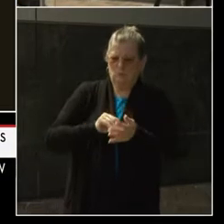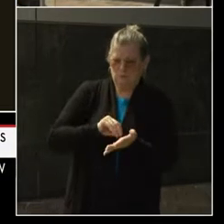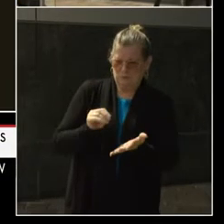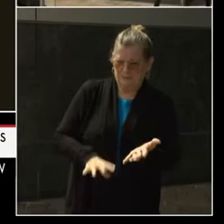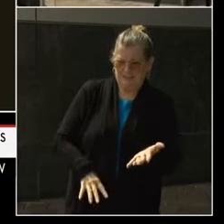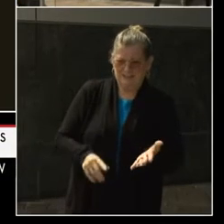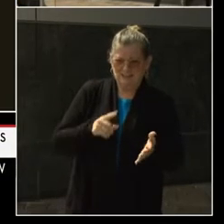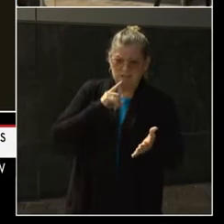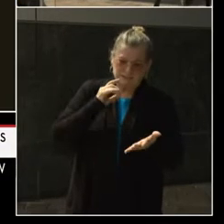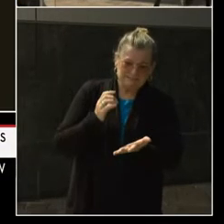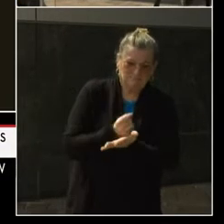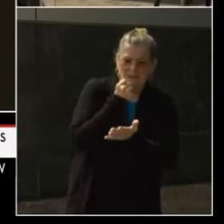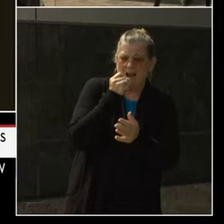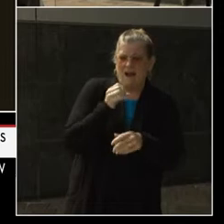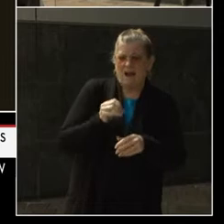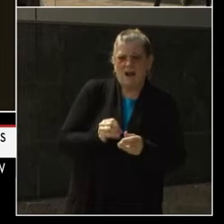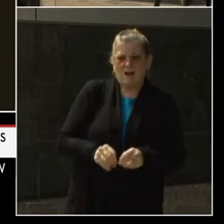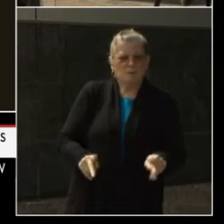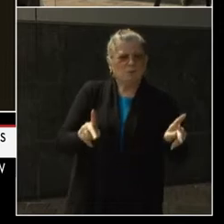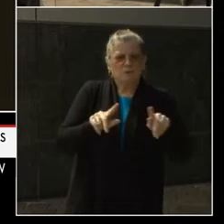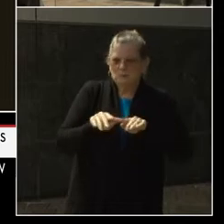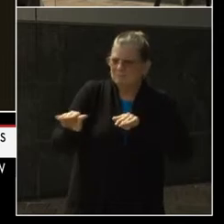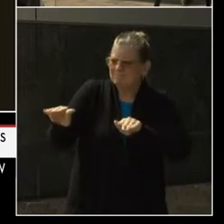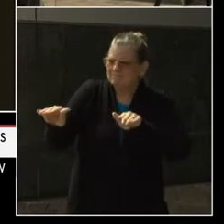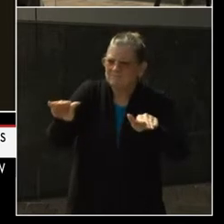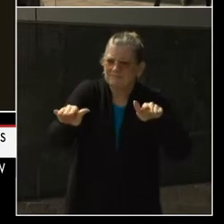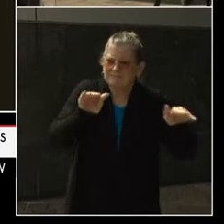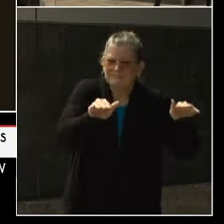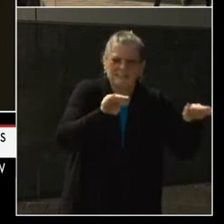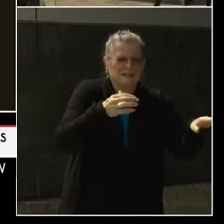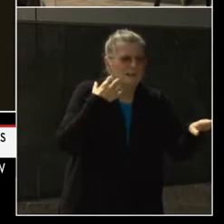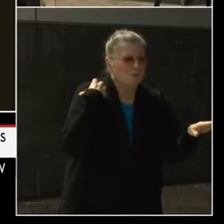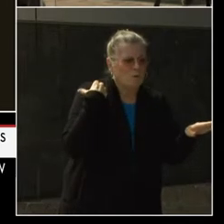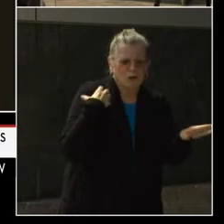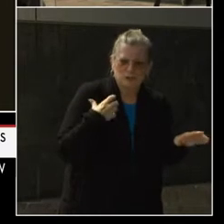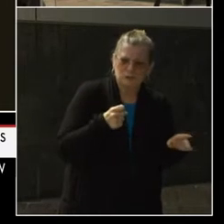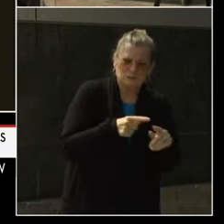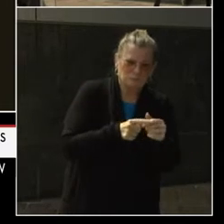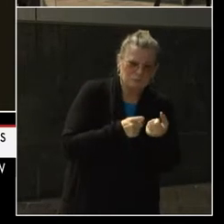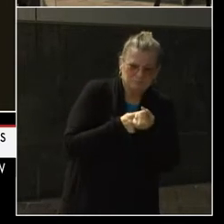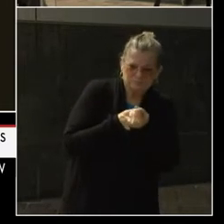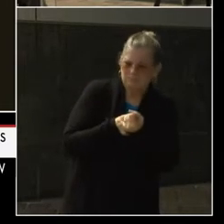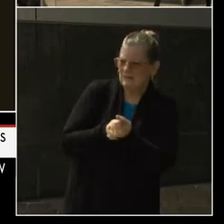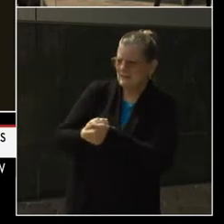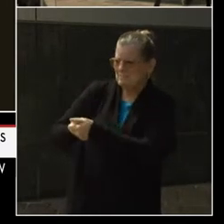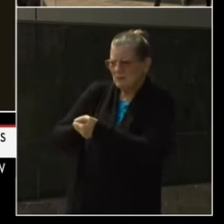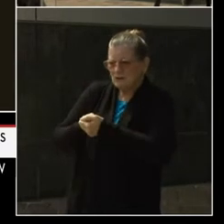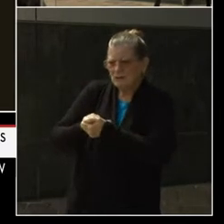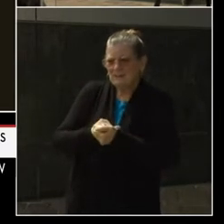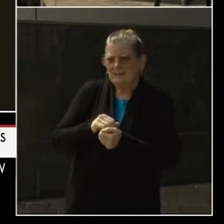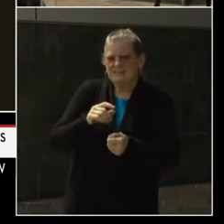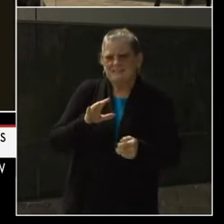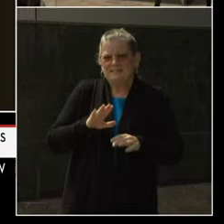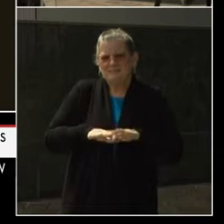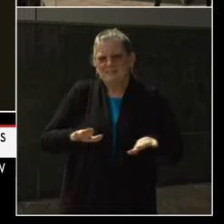on our employers and our partner community to make sure that children like Kiara will show up on time, get paid, and